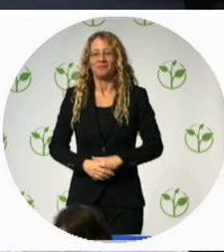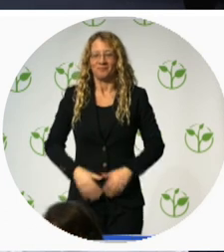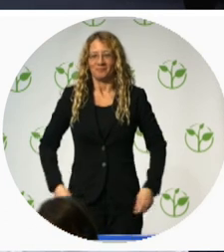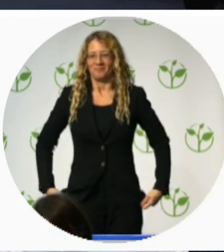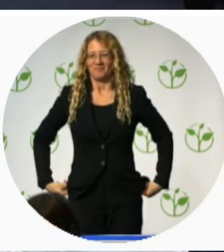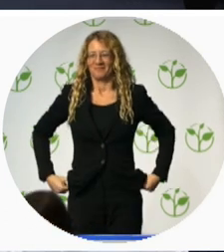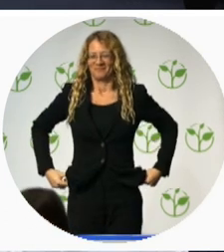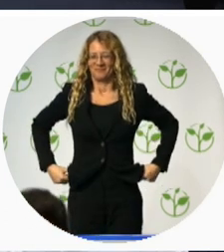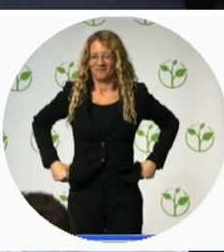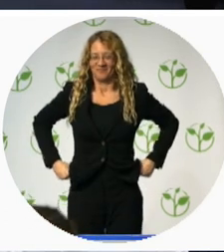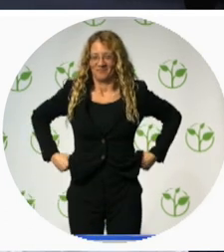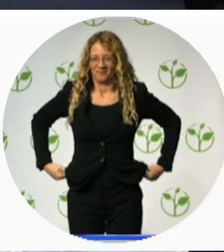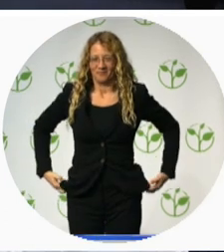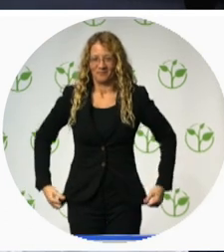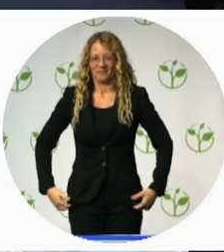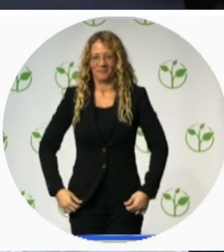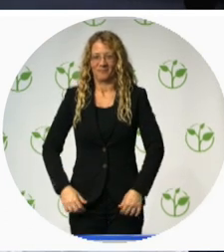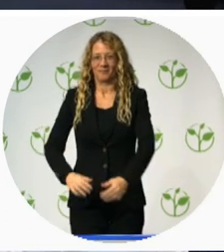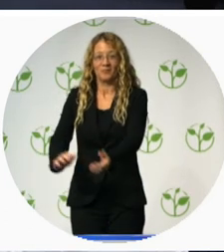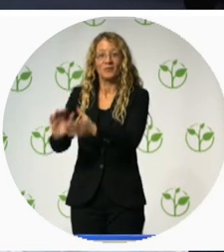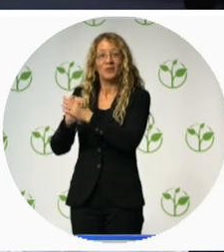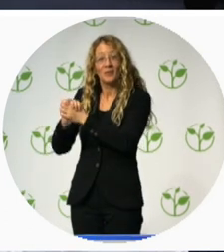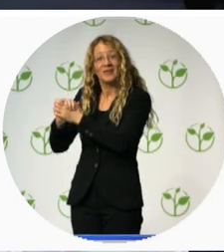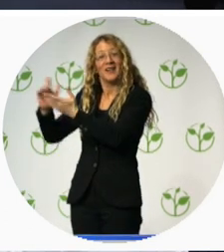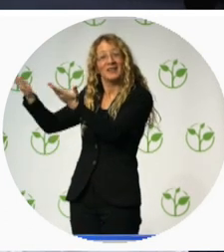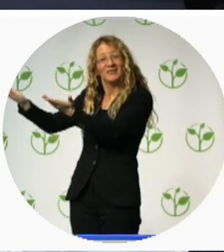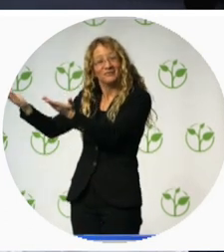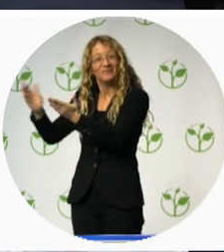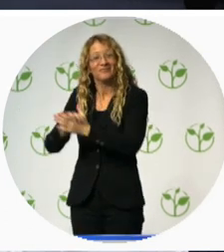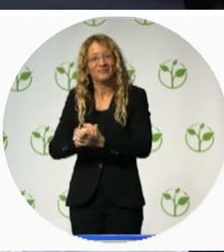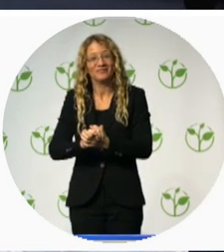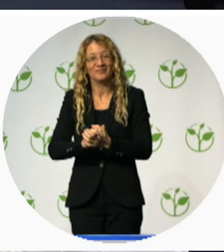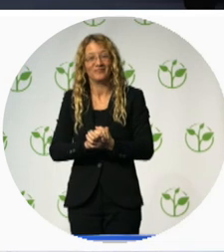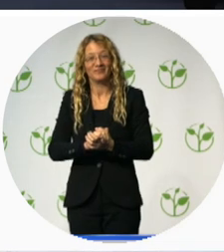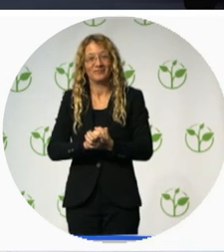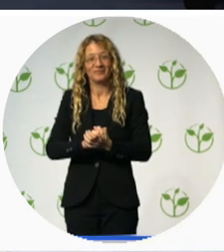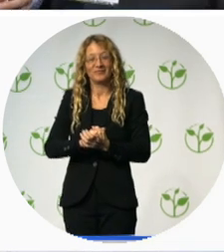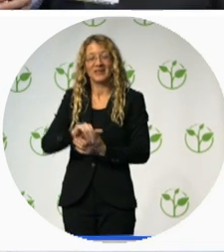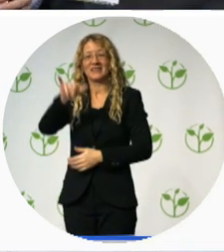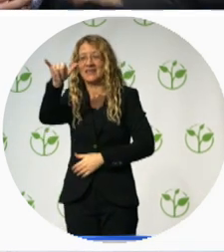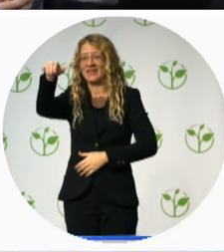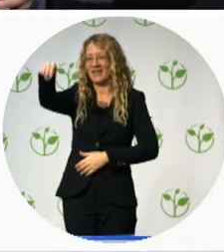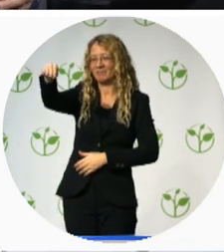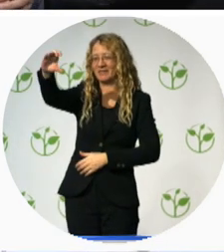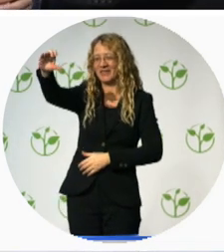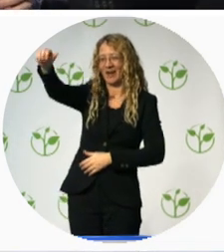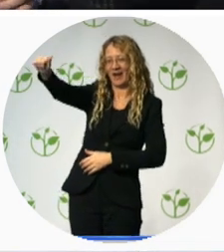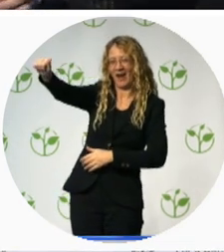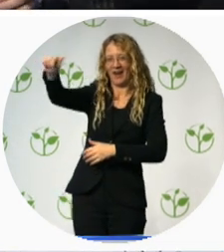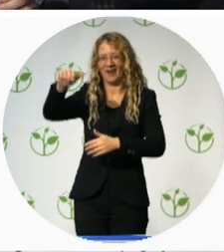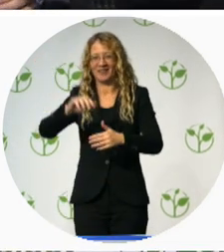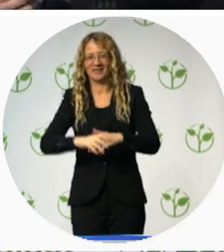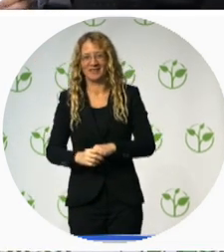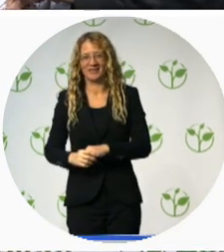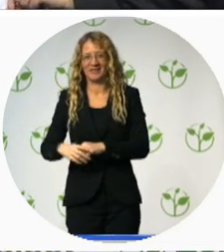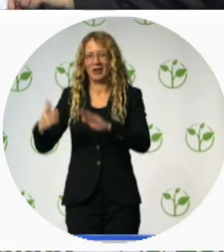Congratulations to Mary Free Bed YMCA from the USA. Mary Free Bed YMCA is a 36-acre community center supporting children, adults,